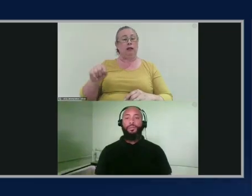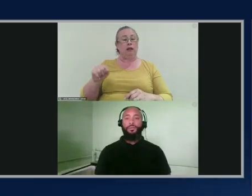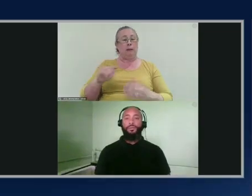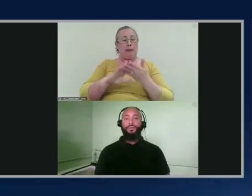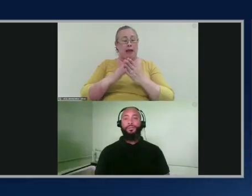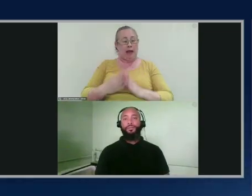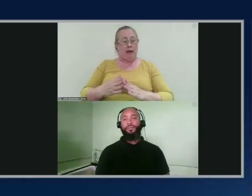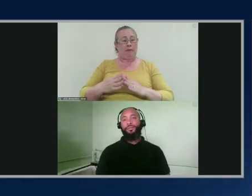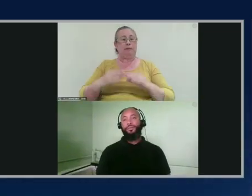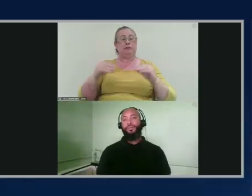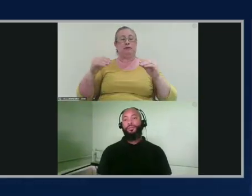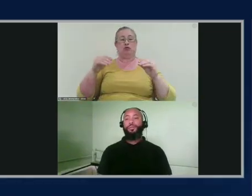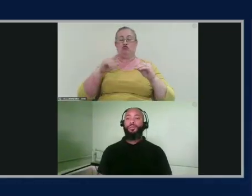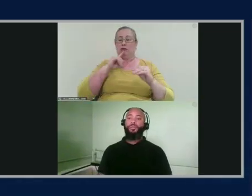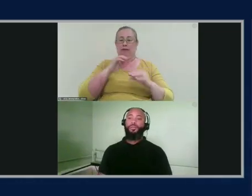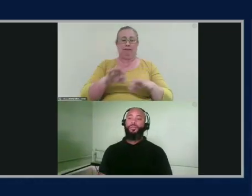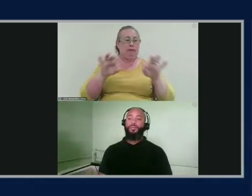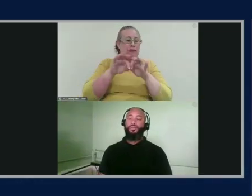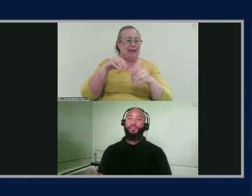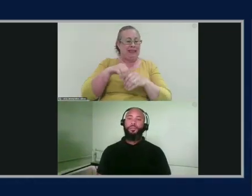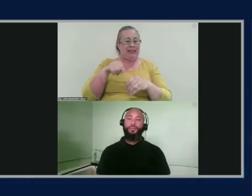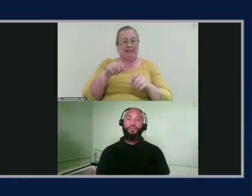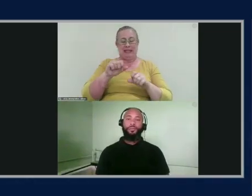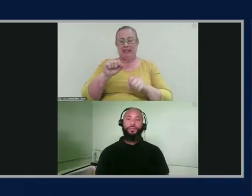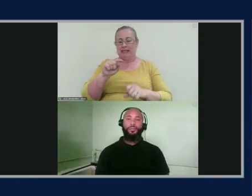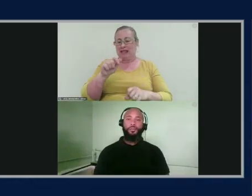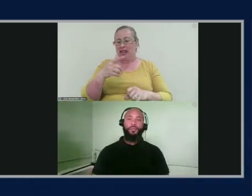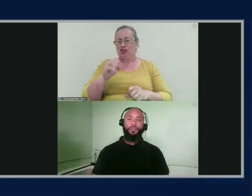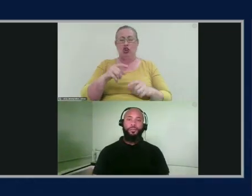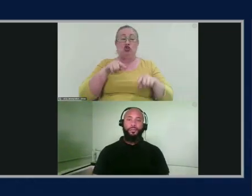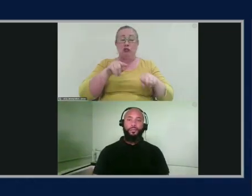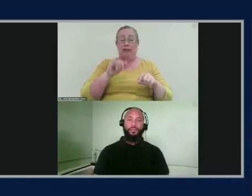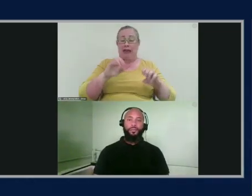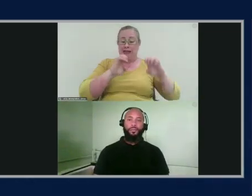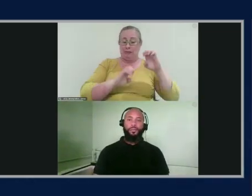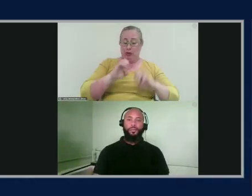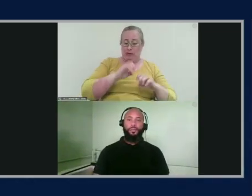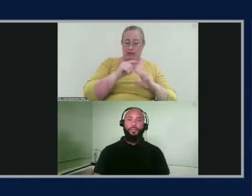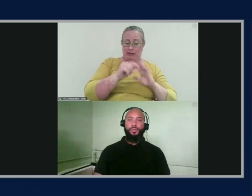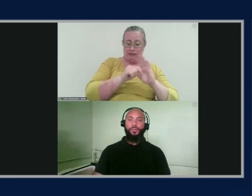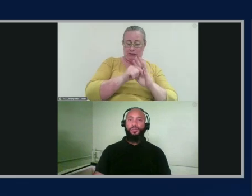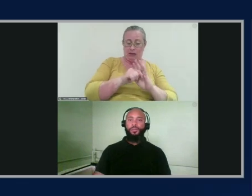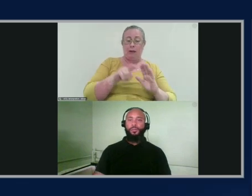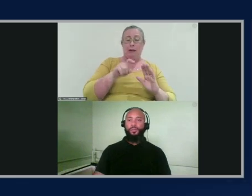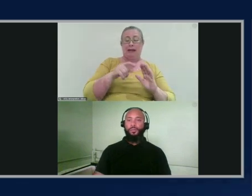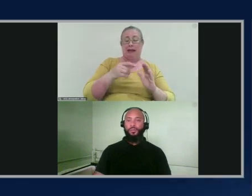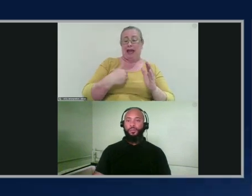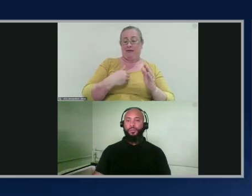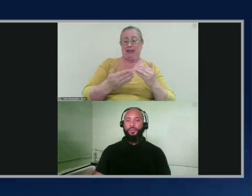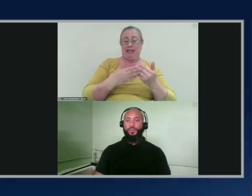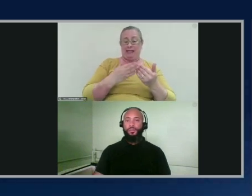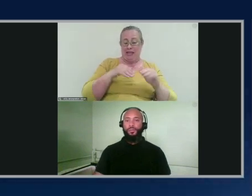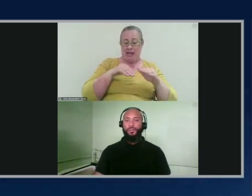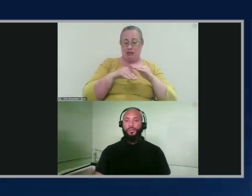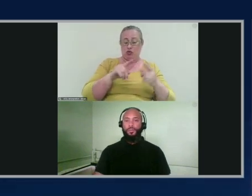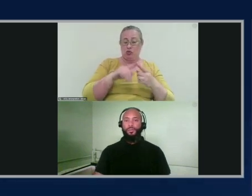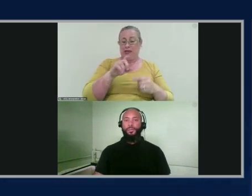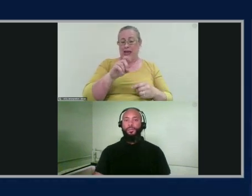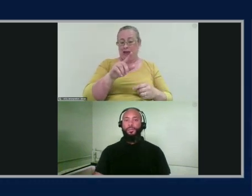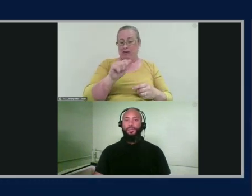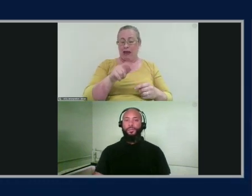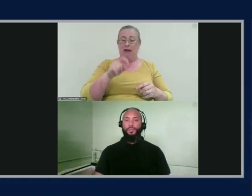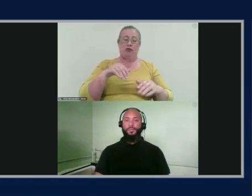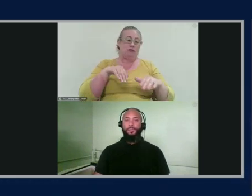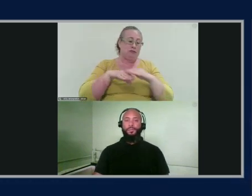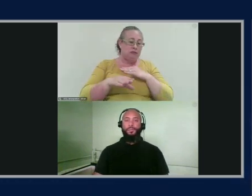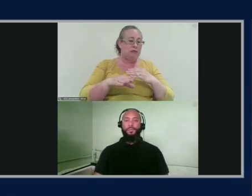in this stage also, because during that experimentation, right, you have to have easy access to the data. You have to be able to go in there and start,